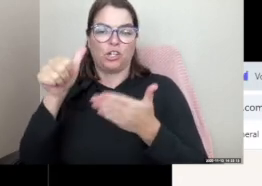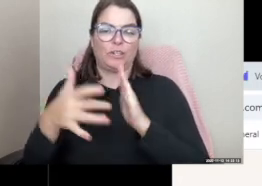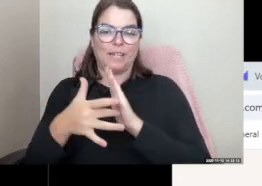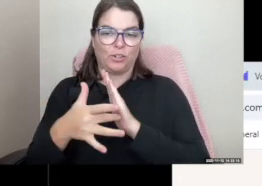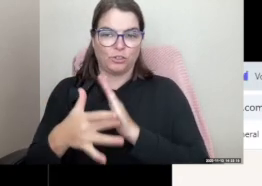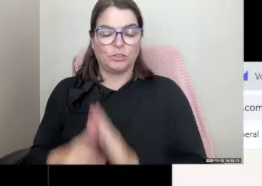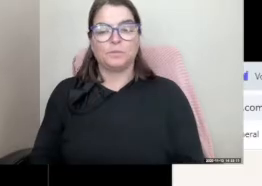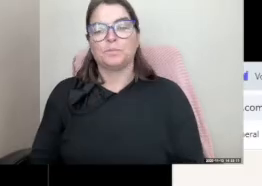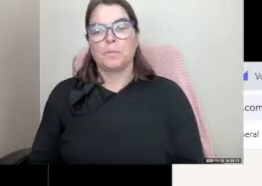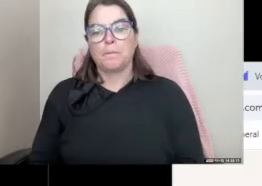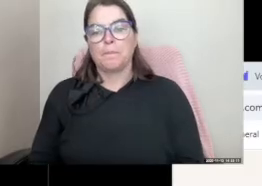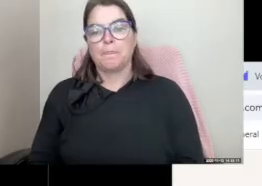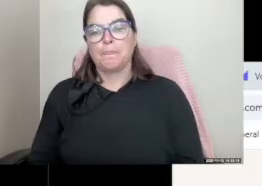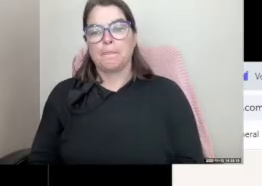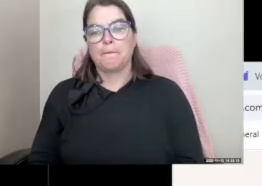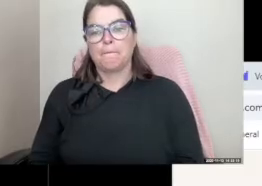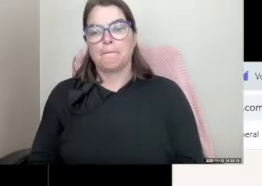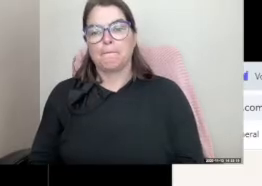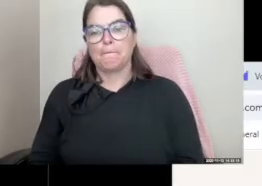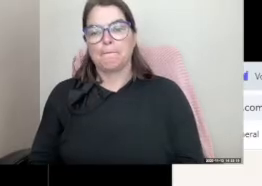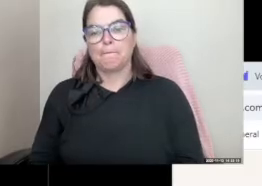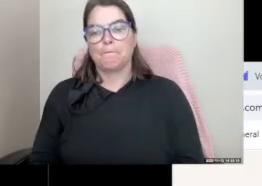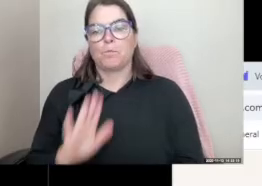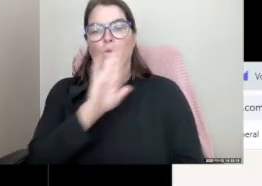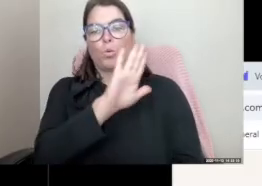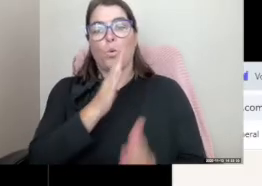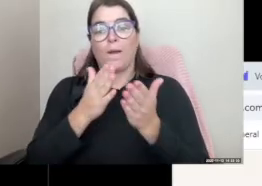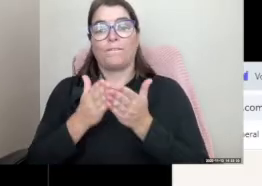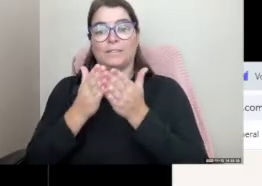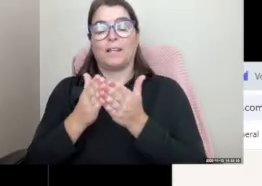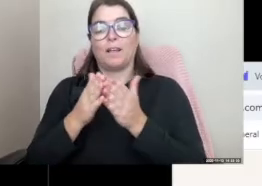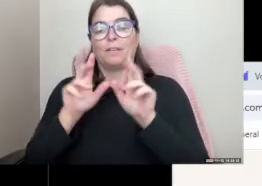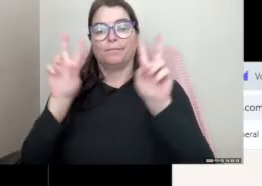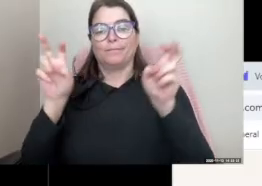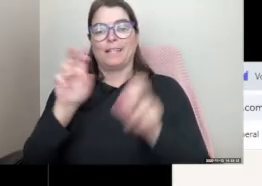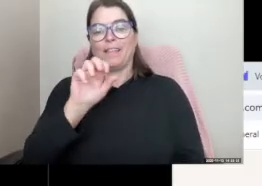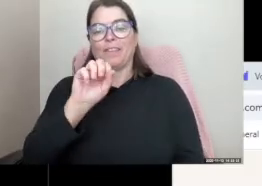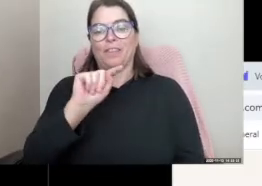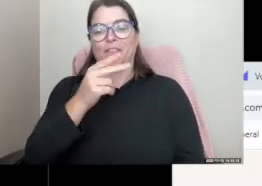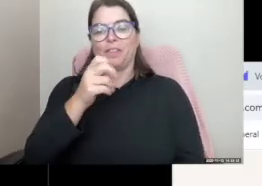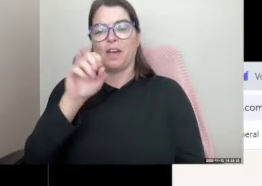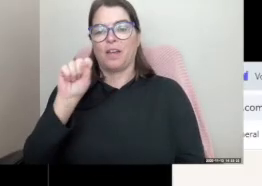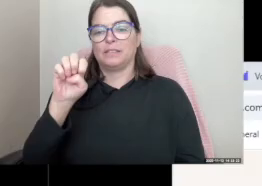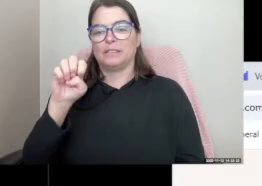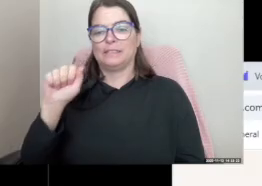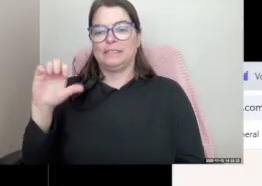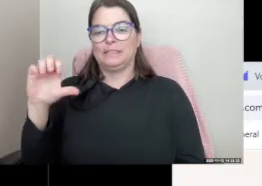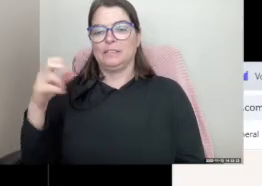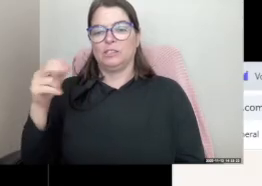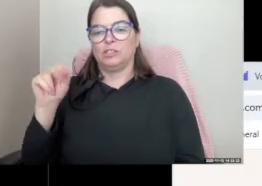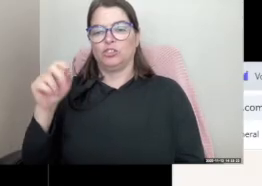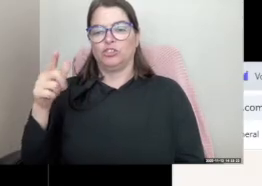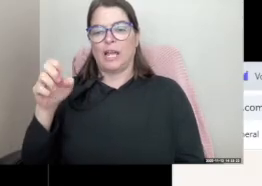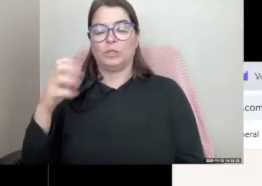I appreciate the chiming in on the importance of Shift and our investments in the next generation